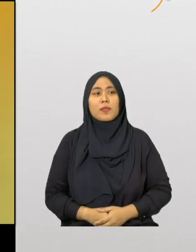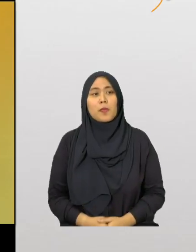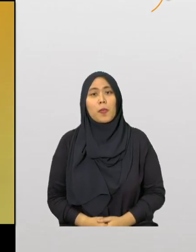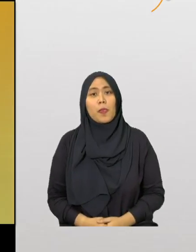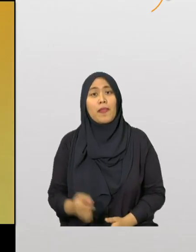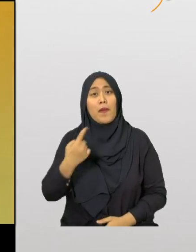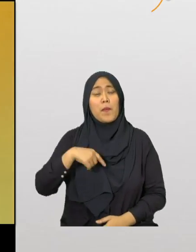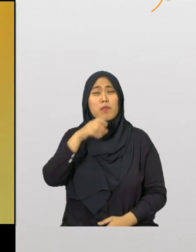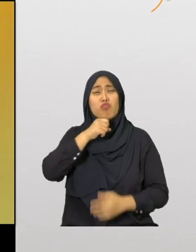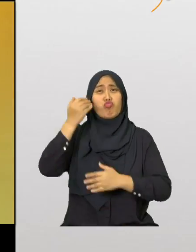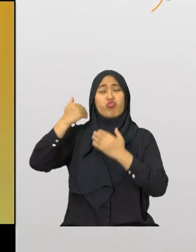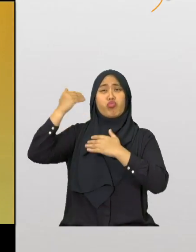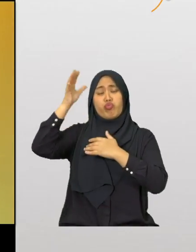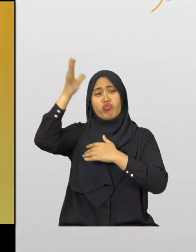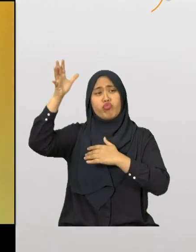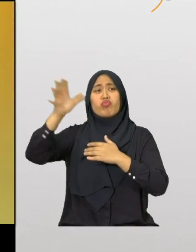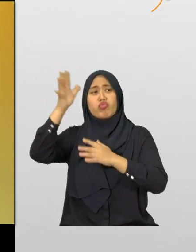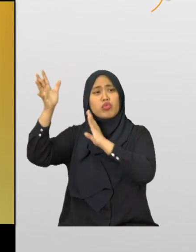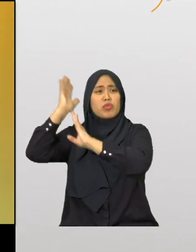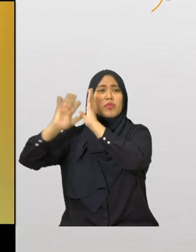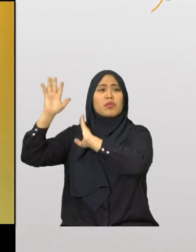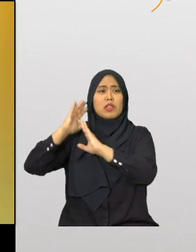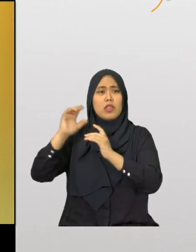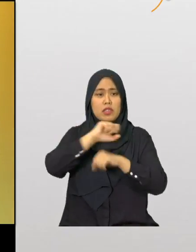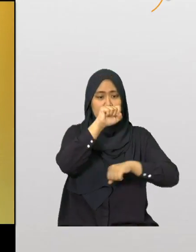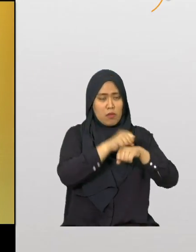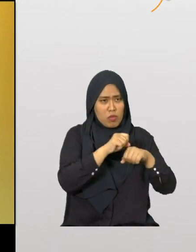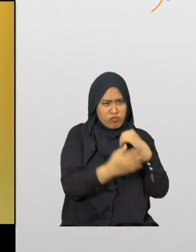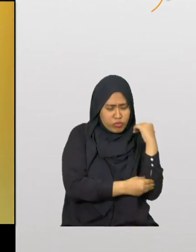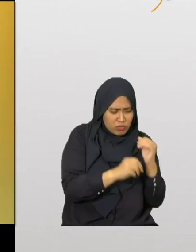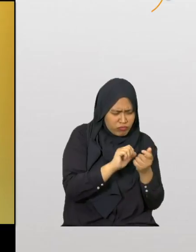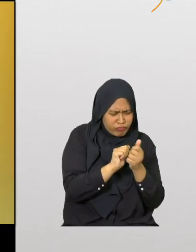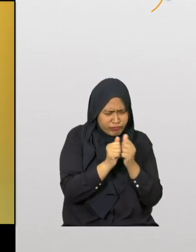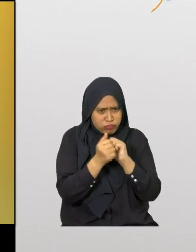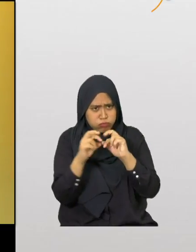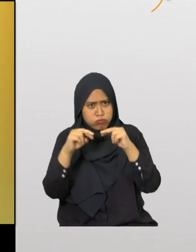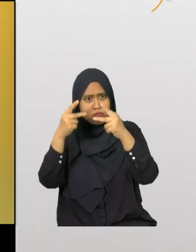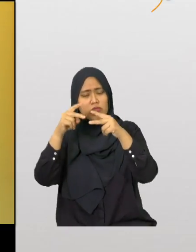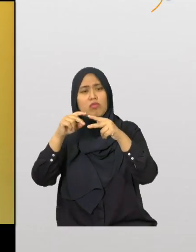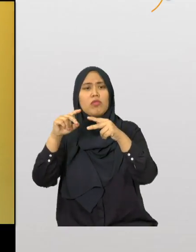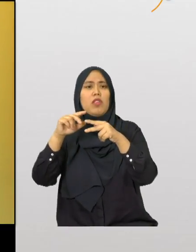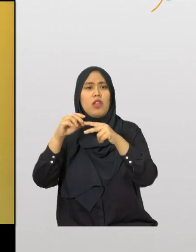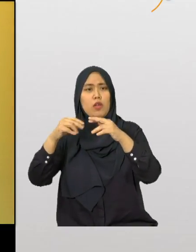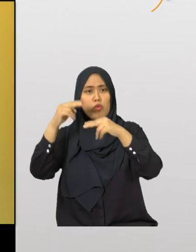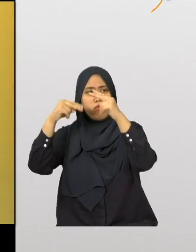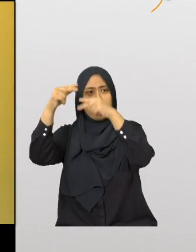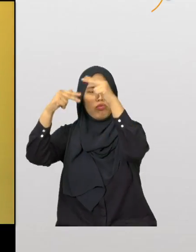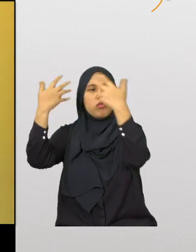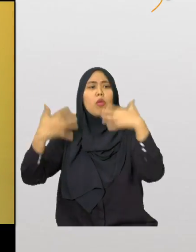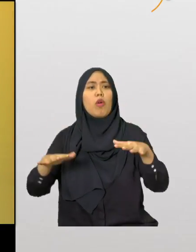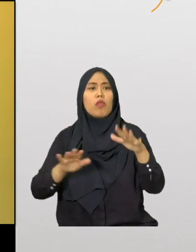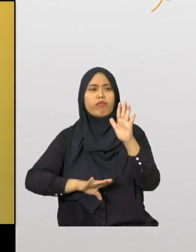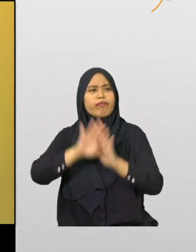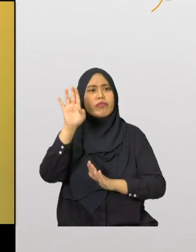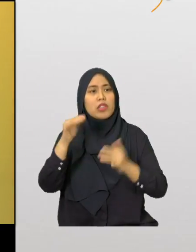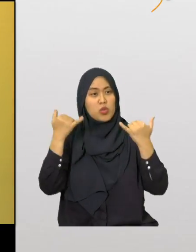Our forefathers transformed Singapore from mudflats to a metropolis. Thanks to them, today we are in an immensely stronger